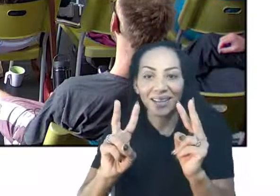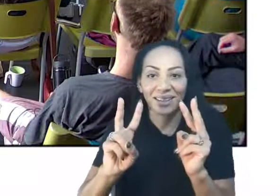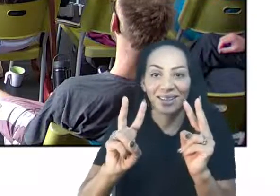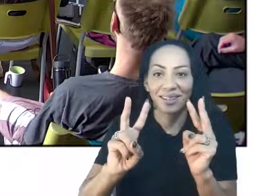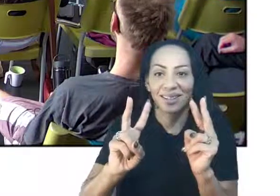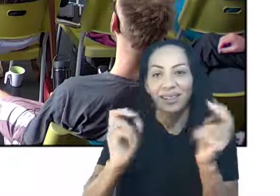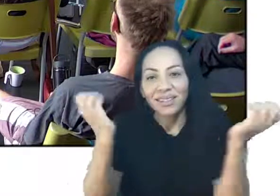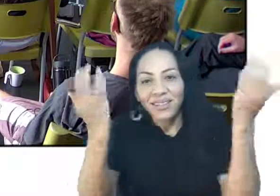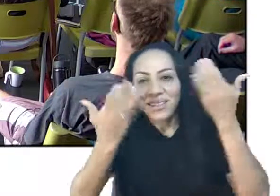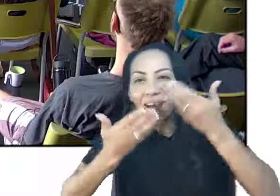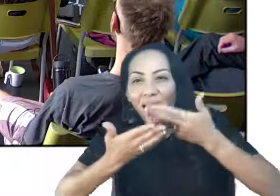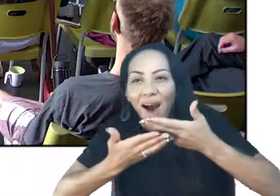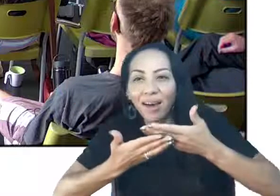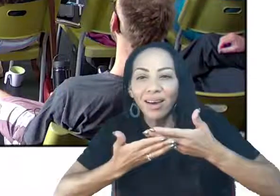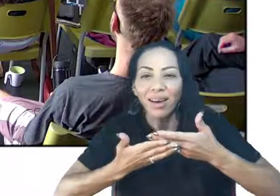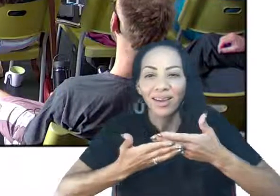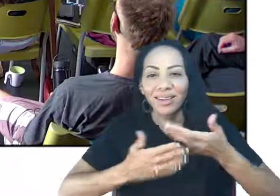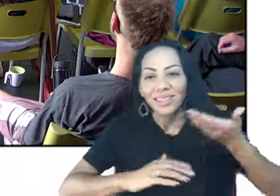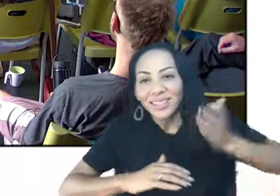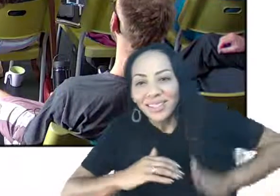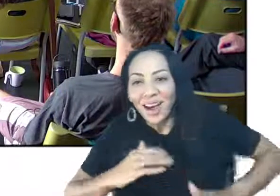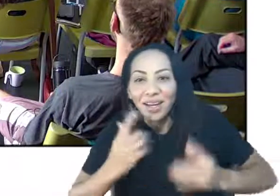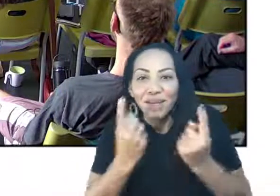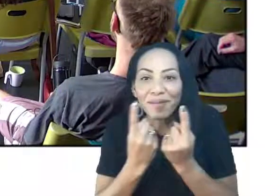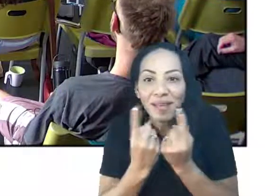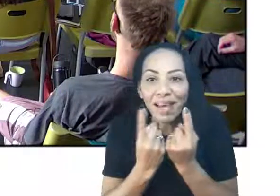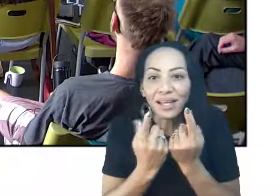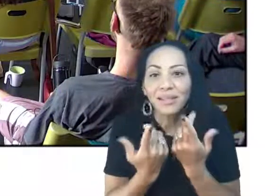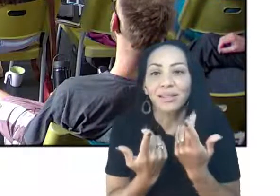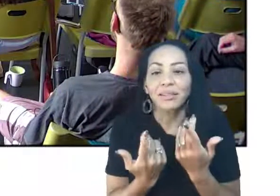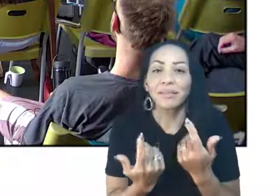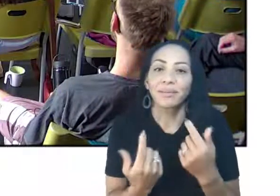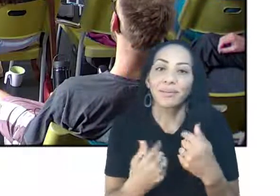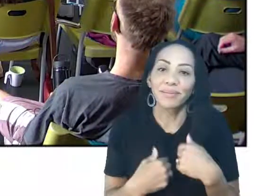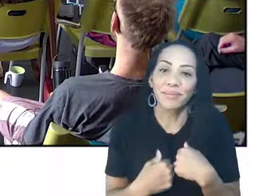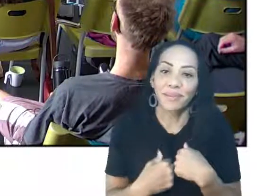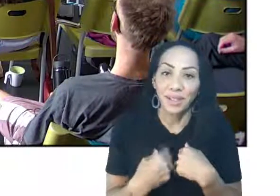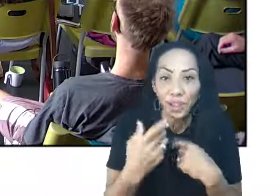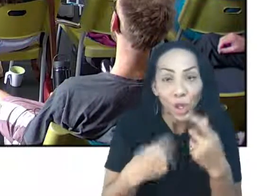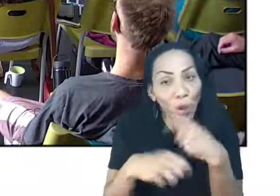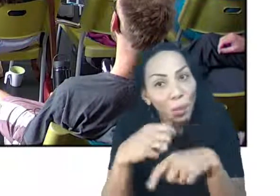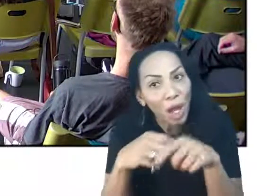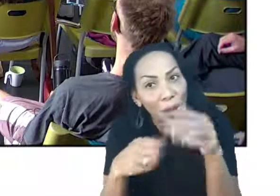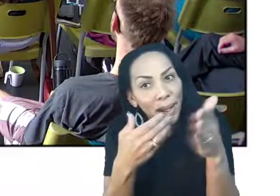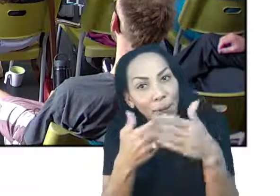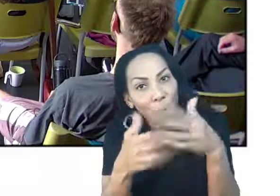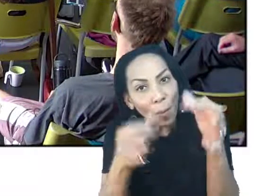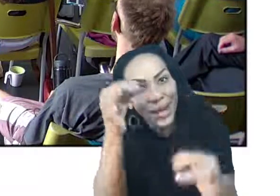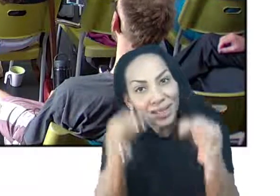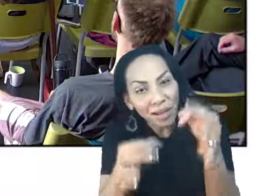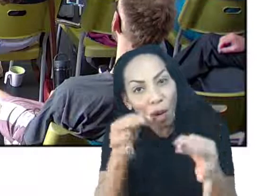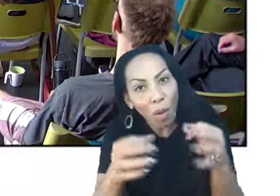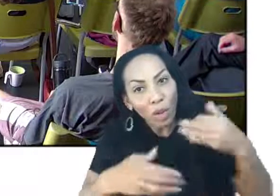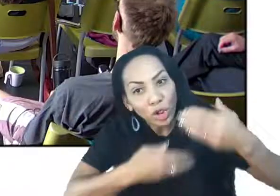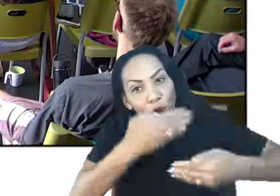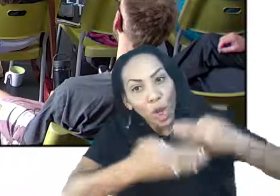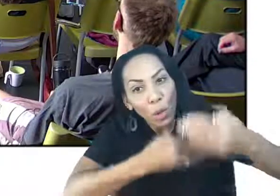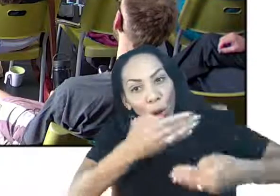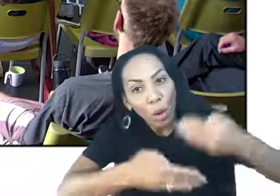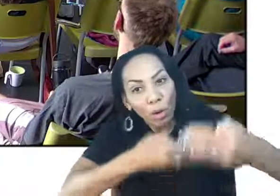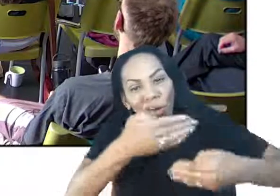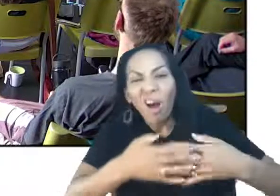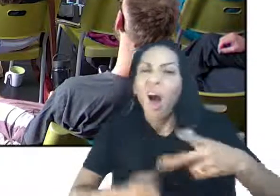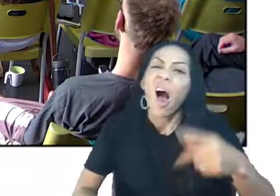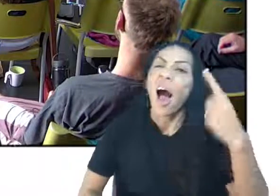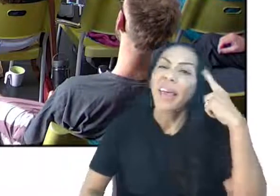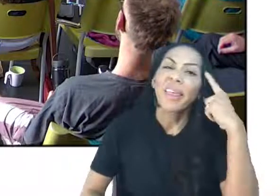sides of things, maybe. So getting more political as you go on. Yeah, hopefully. I mean, I think rest is inherently